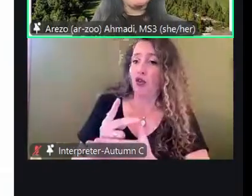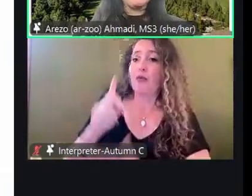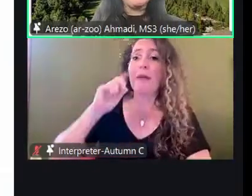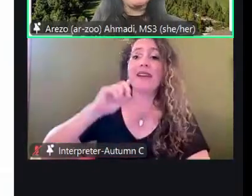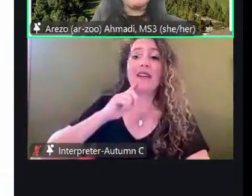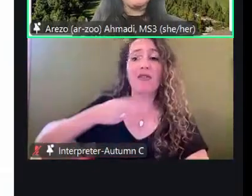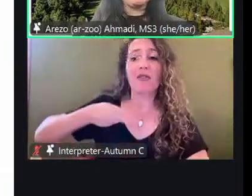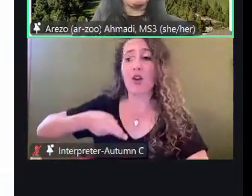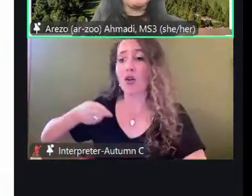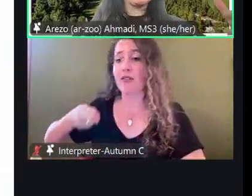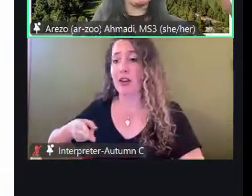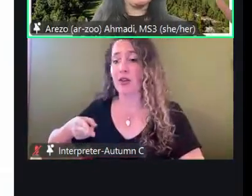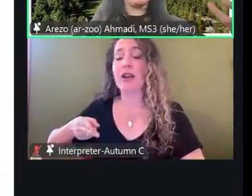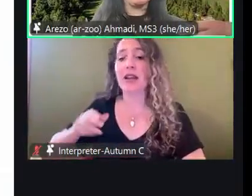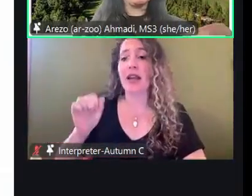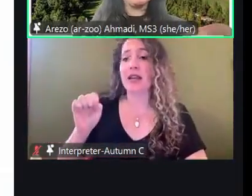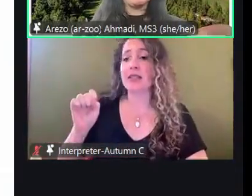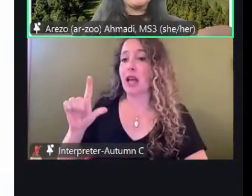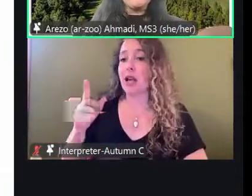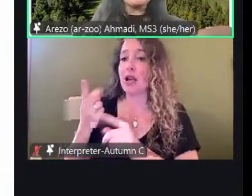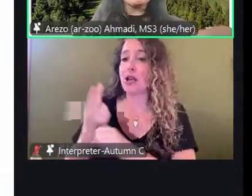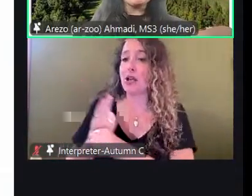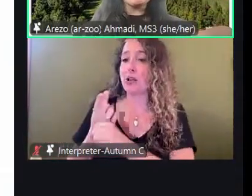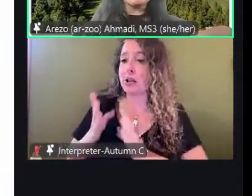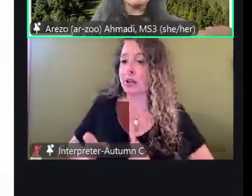hard of hearing ASL users.